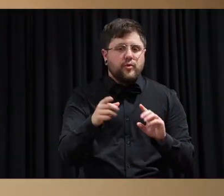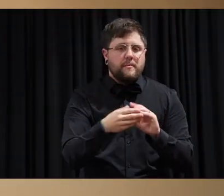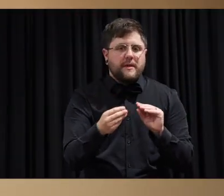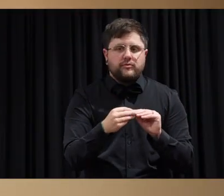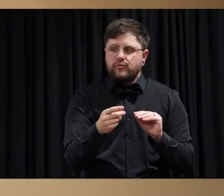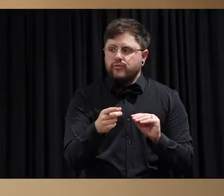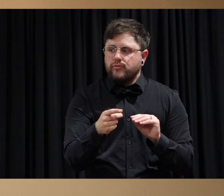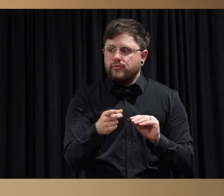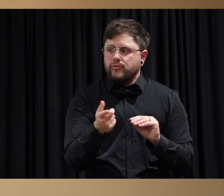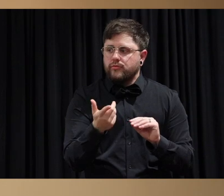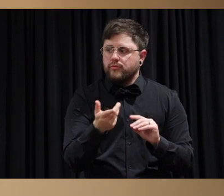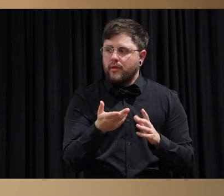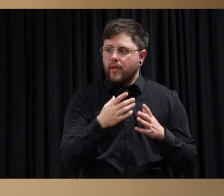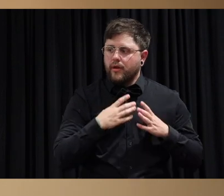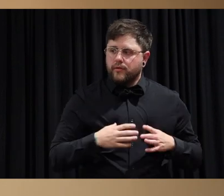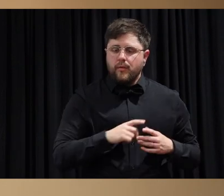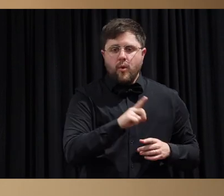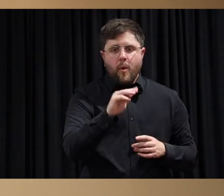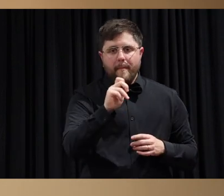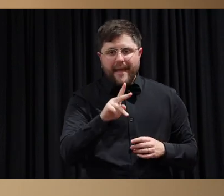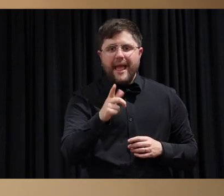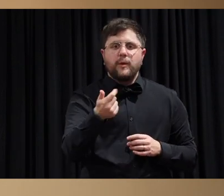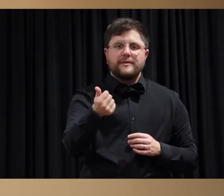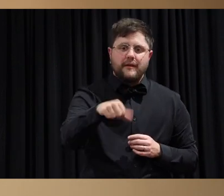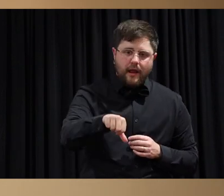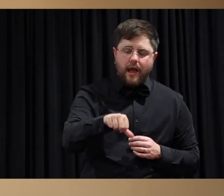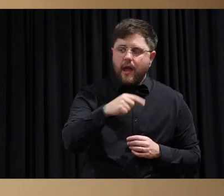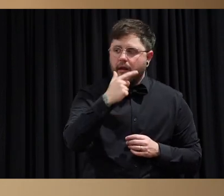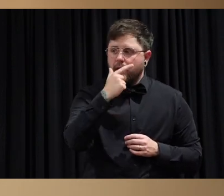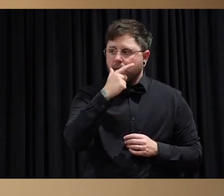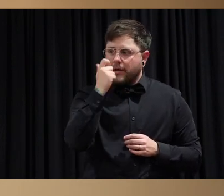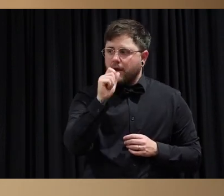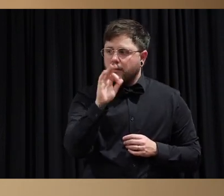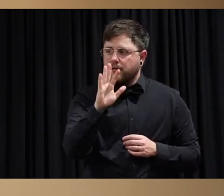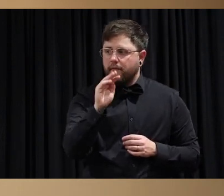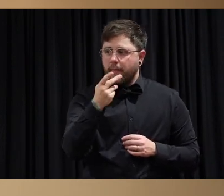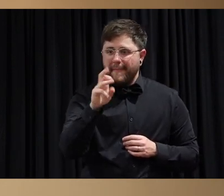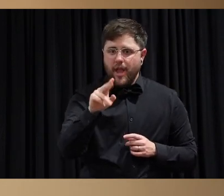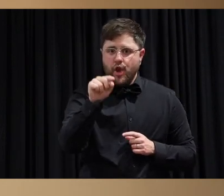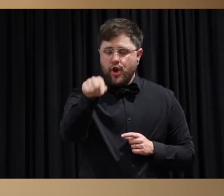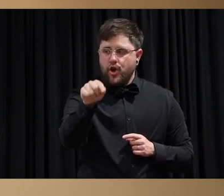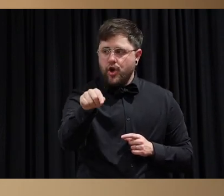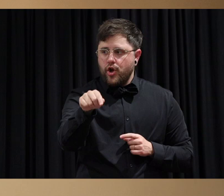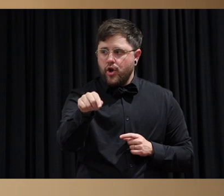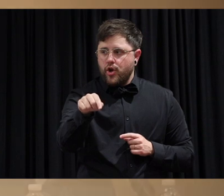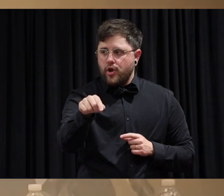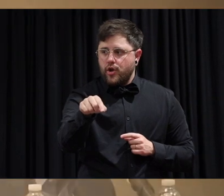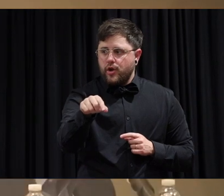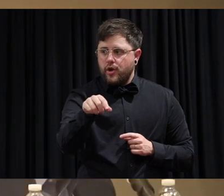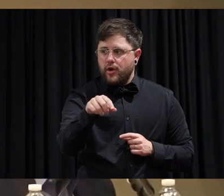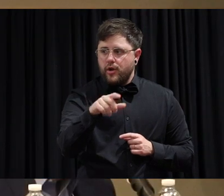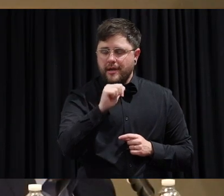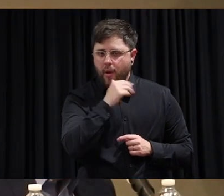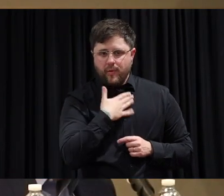you know, the consumer went to the bank and he was turned down because of the banker was not willing to lend